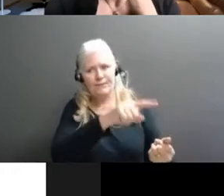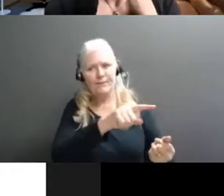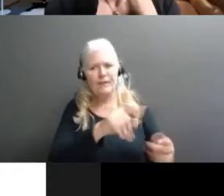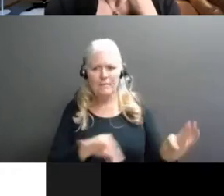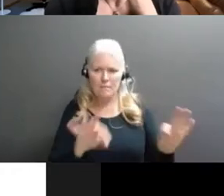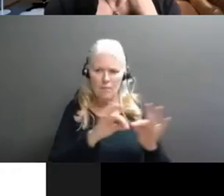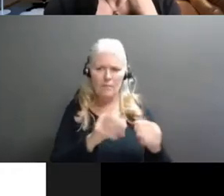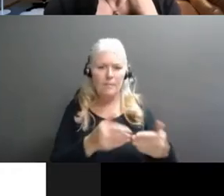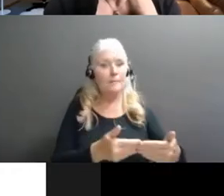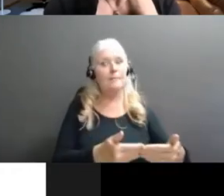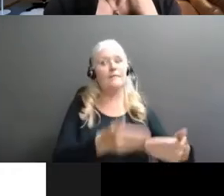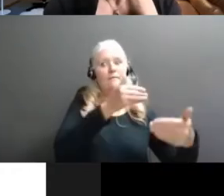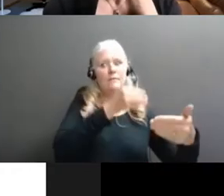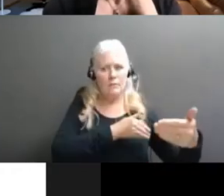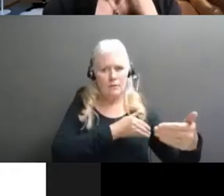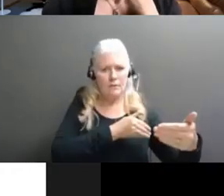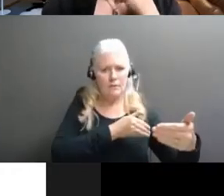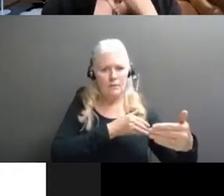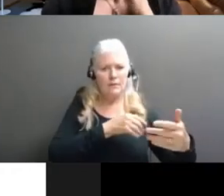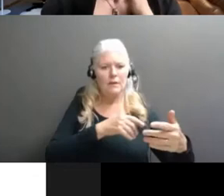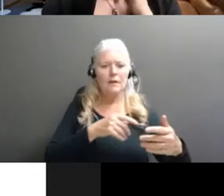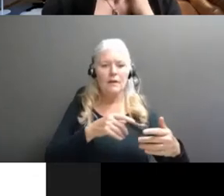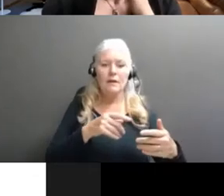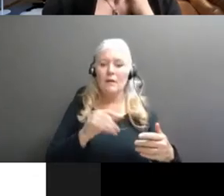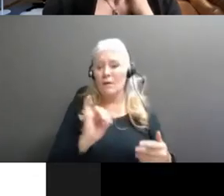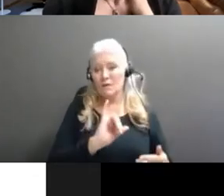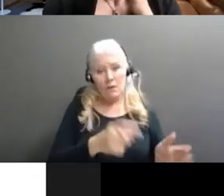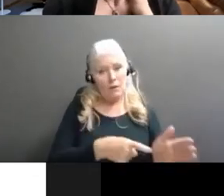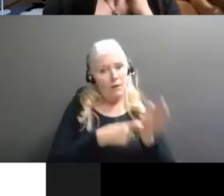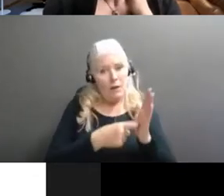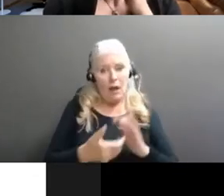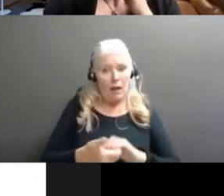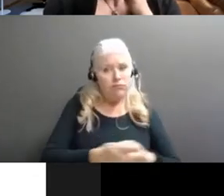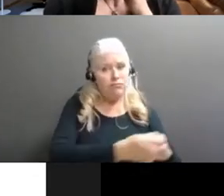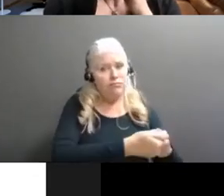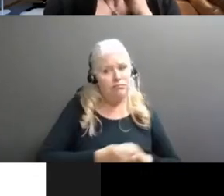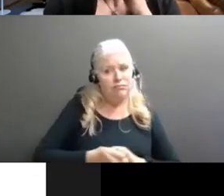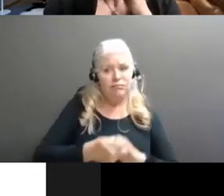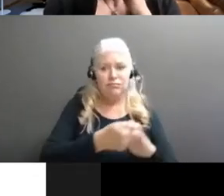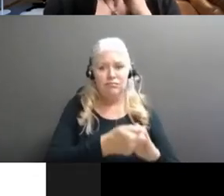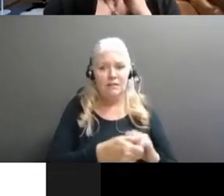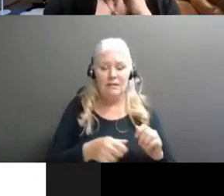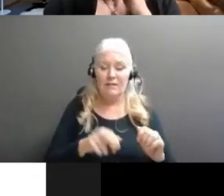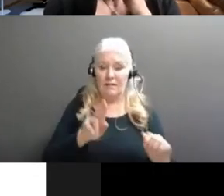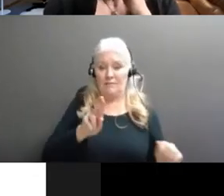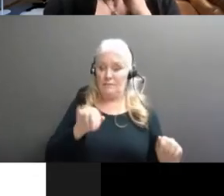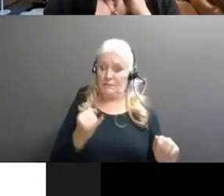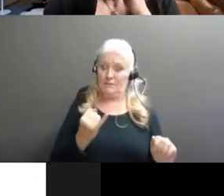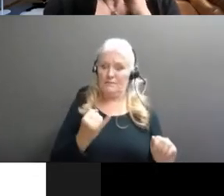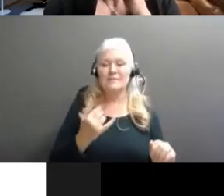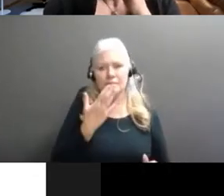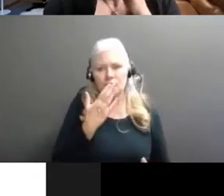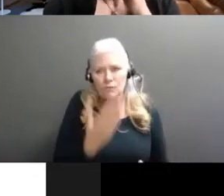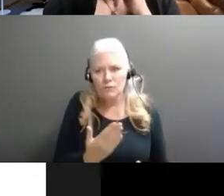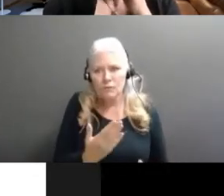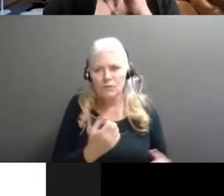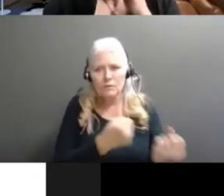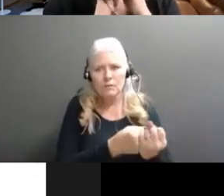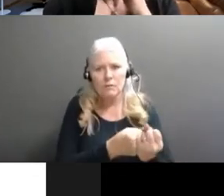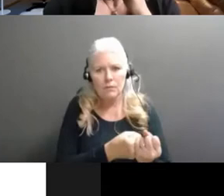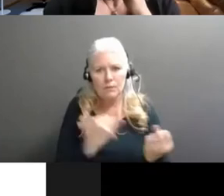preventative. That also takes this kind of collective action work that restorative processes are good for. And one example I just offer